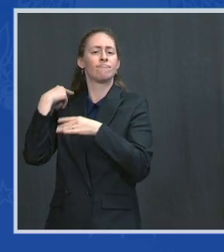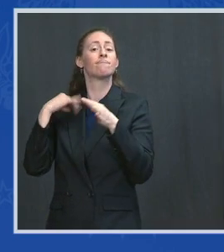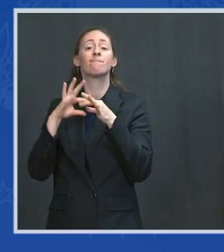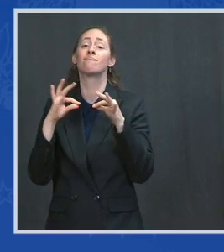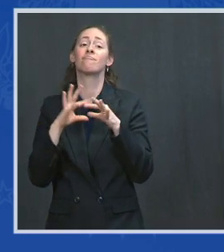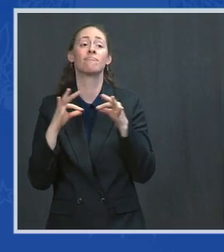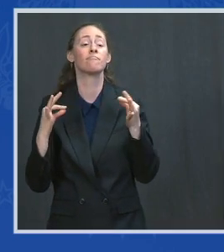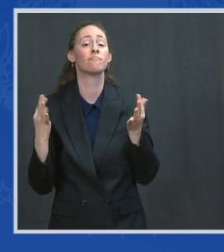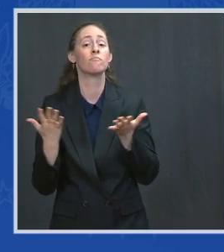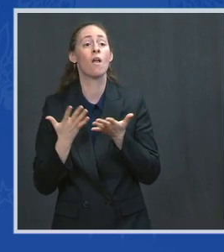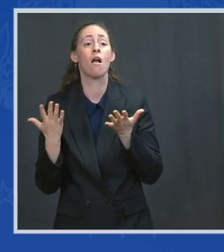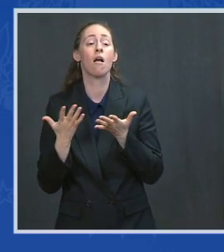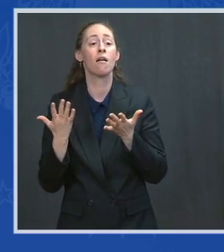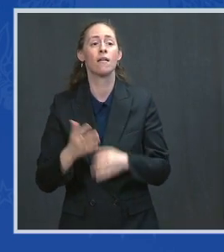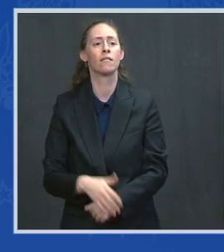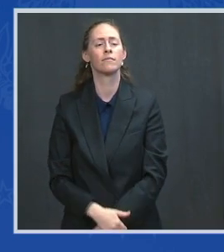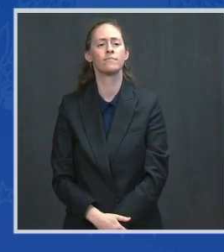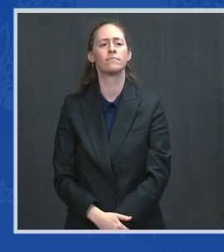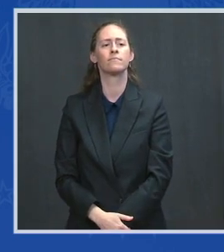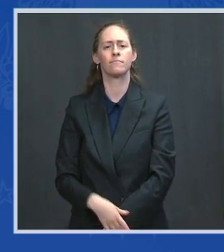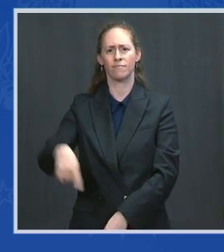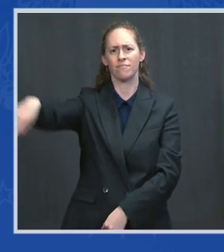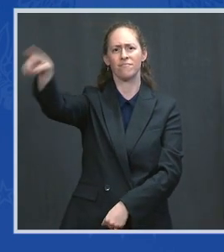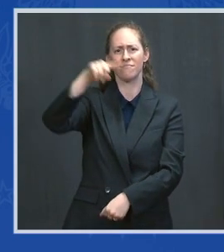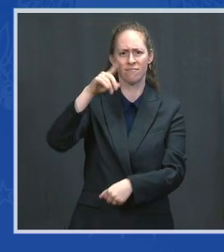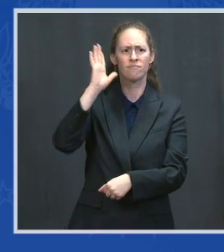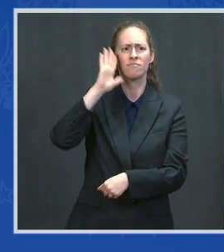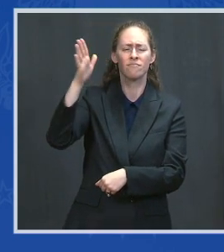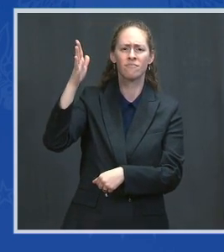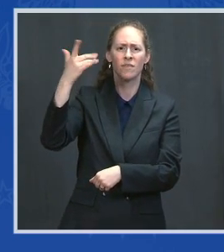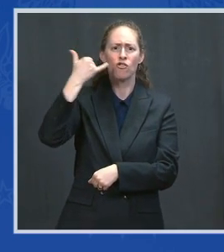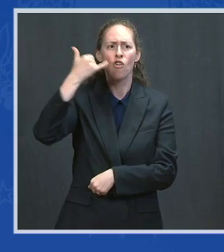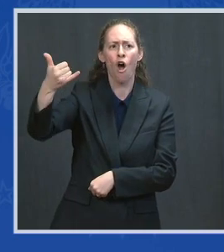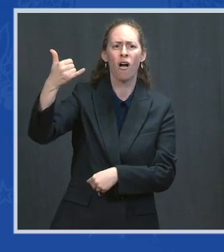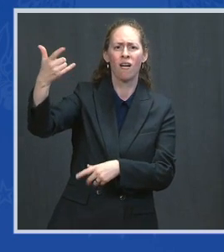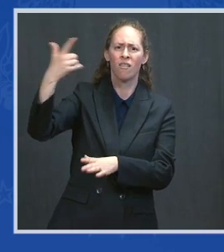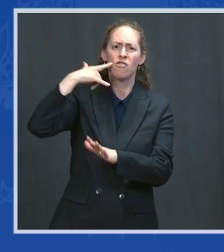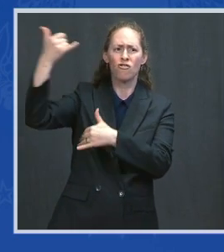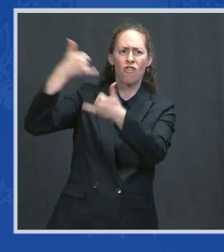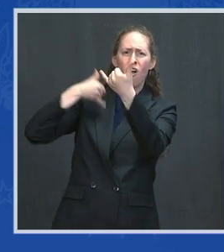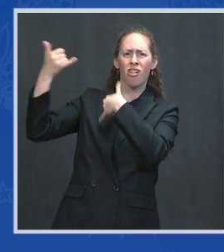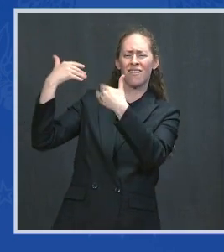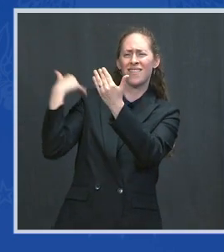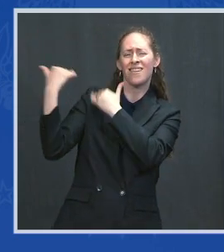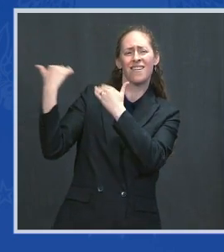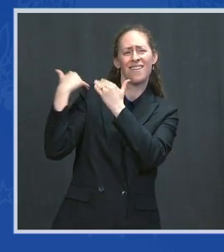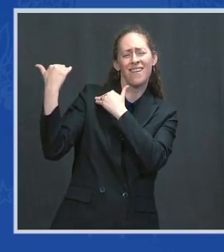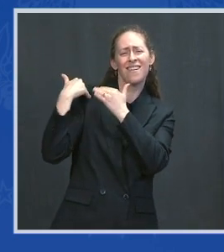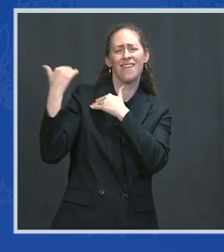tell me, keep it up, was about bringing people together, about uniting the country.